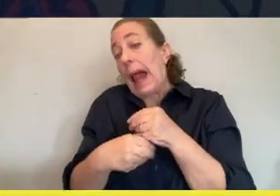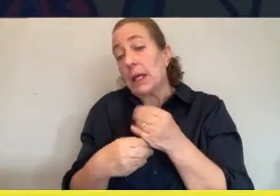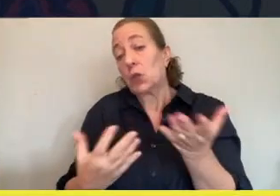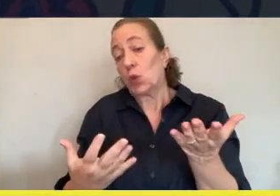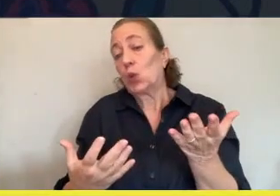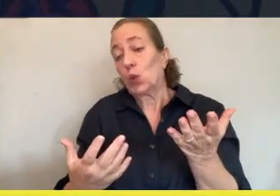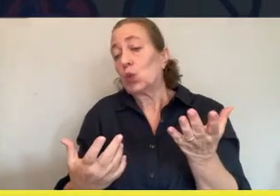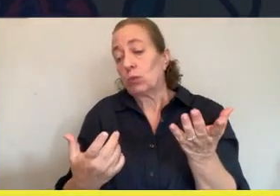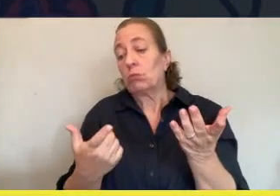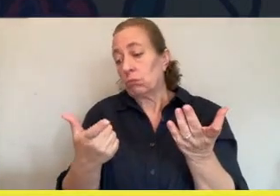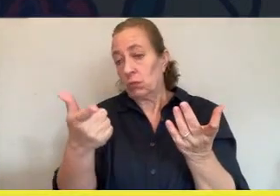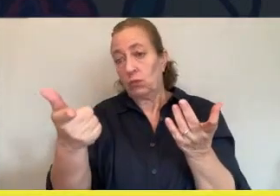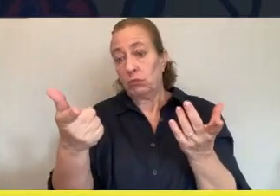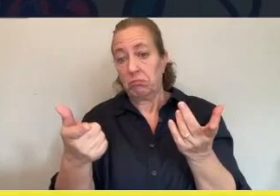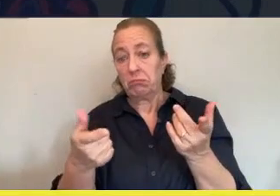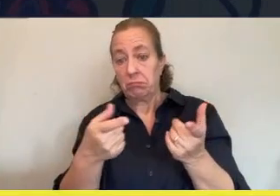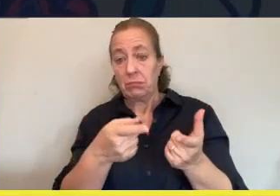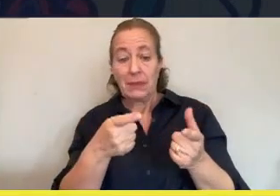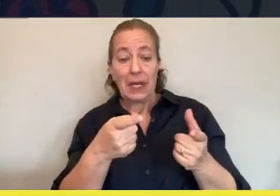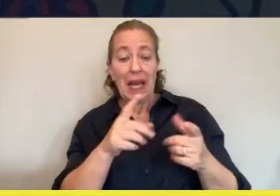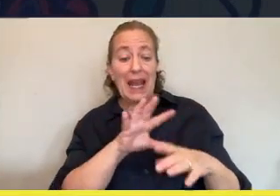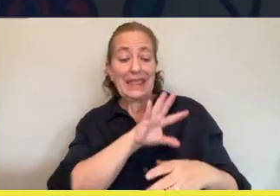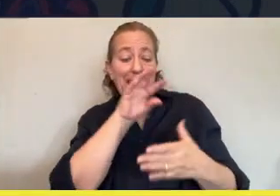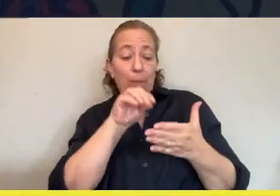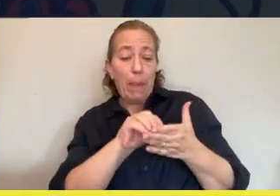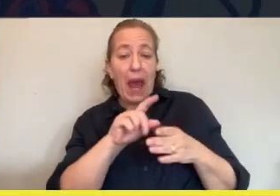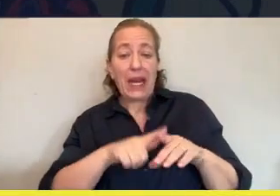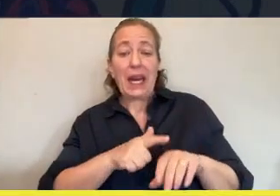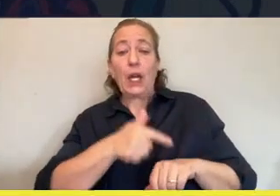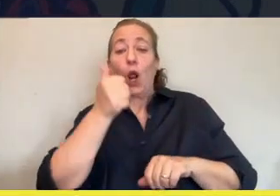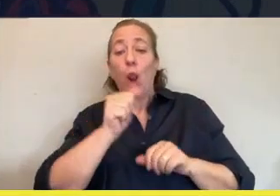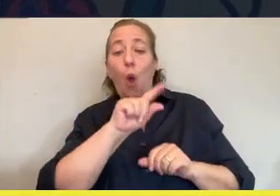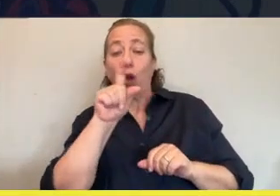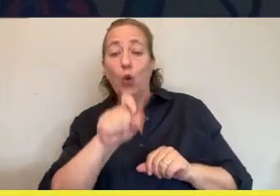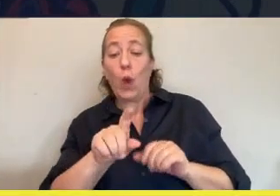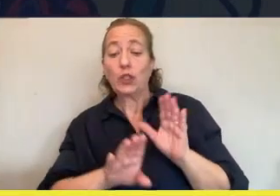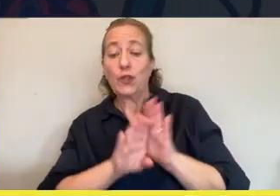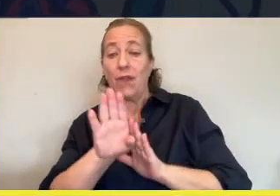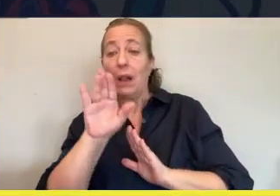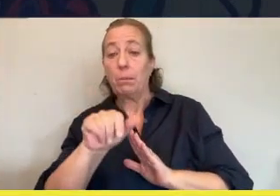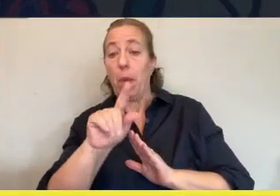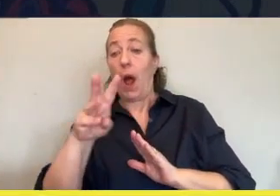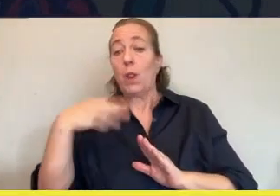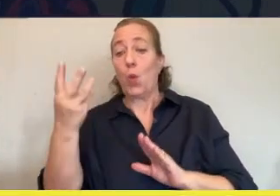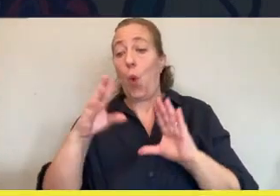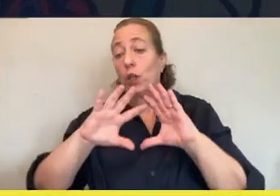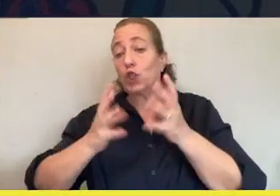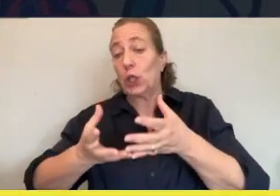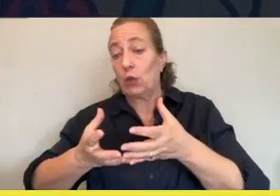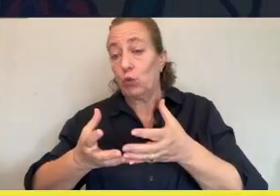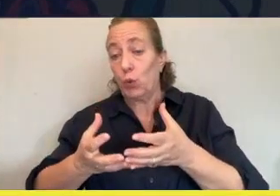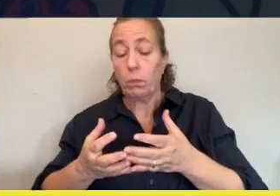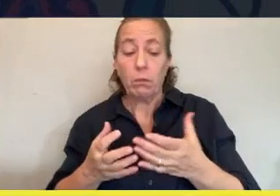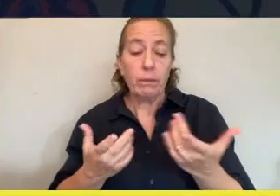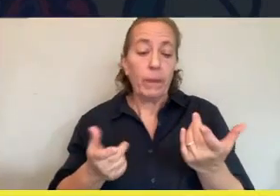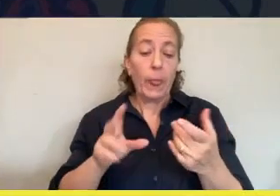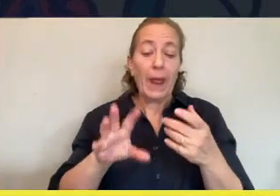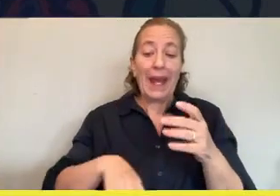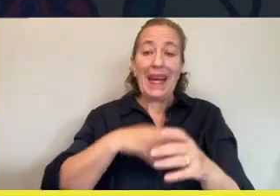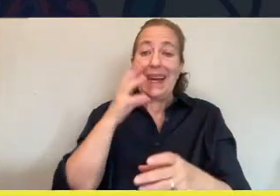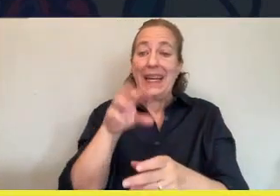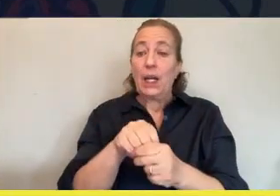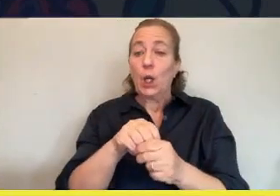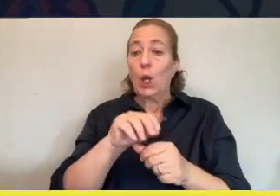is embedded in longer question sets developed by the Washington group, including questions that